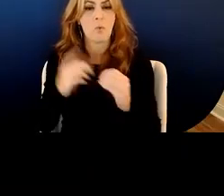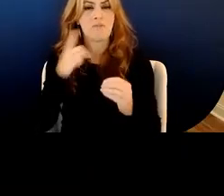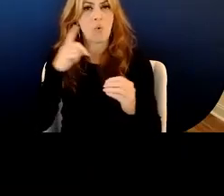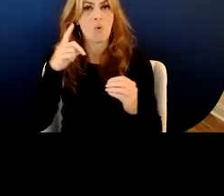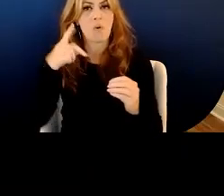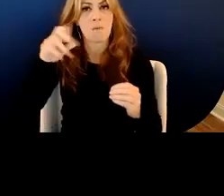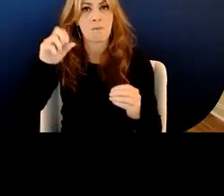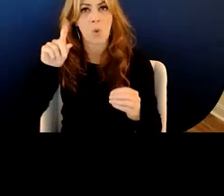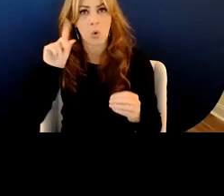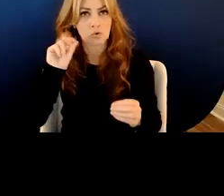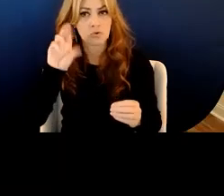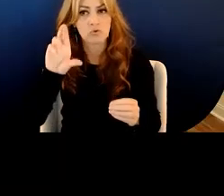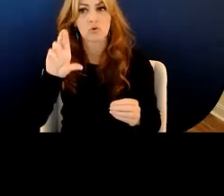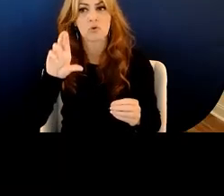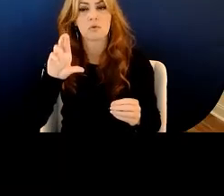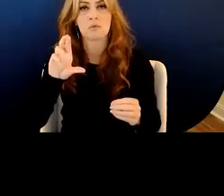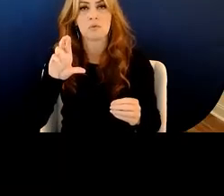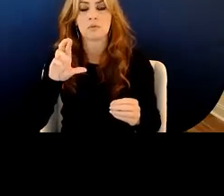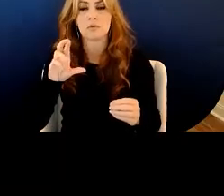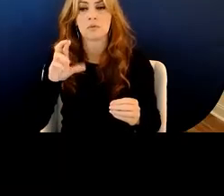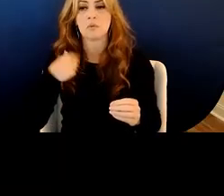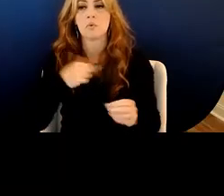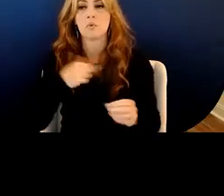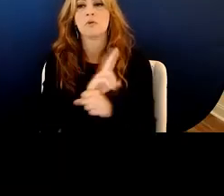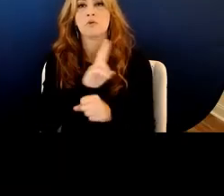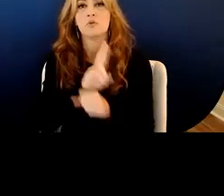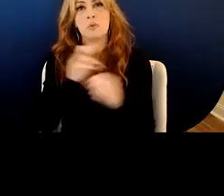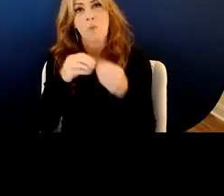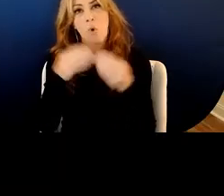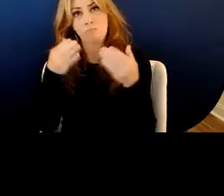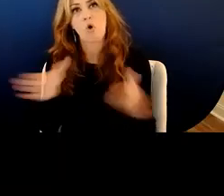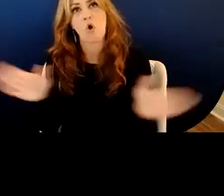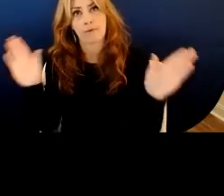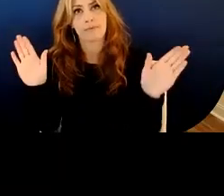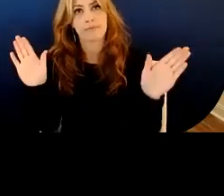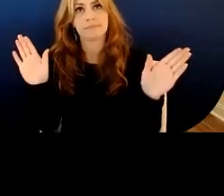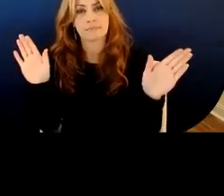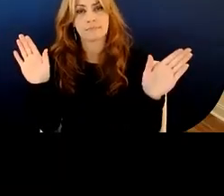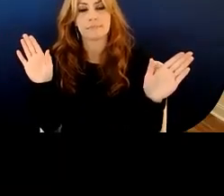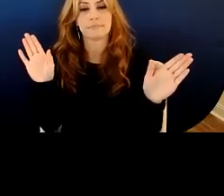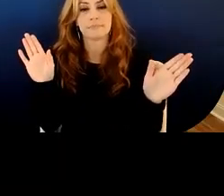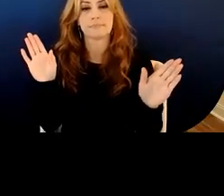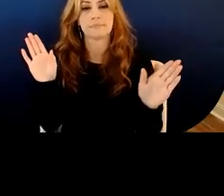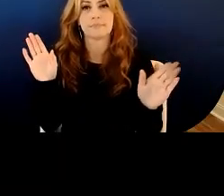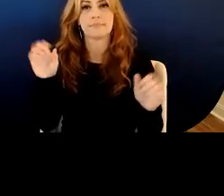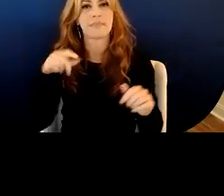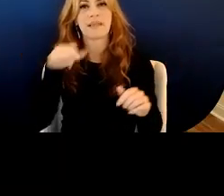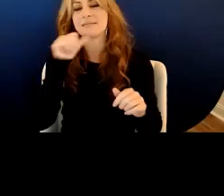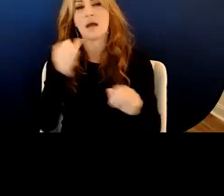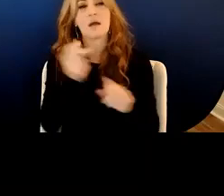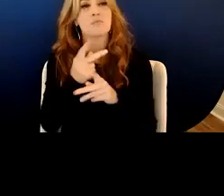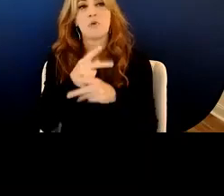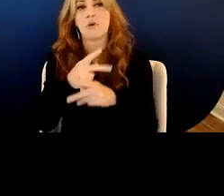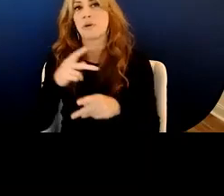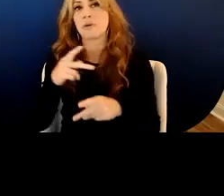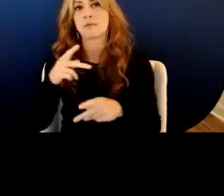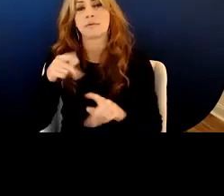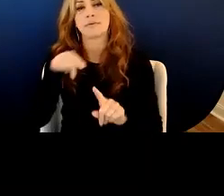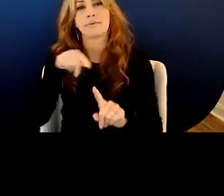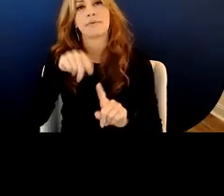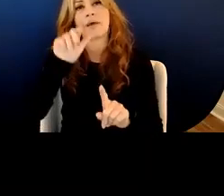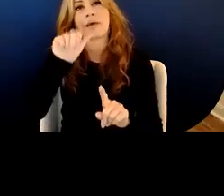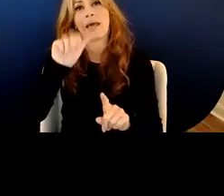and poster products. We're using it more broadly. It isn't a product that AERA